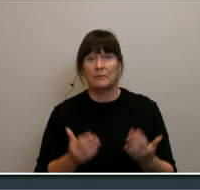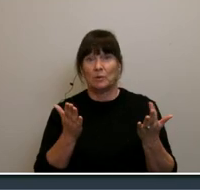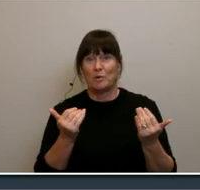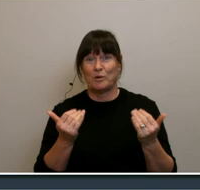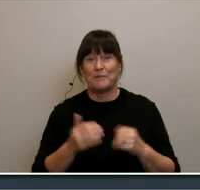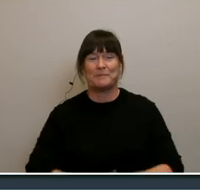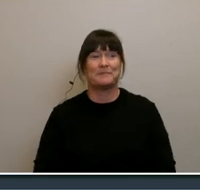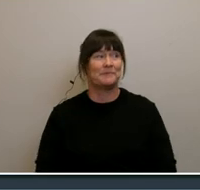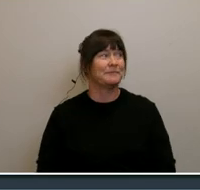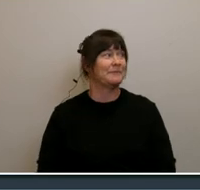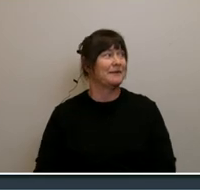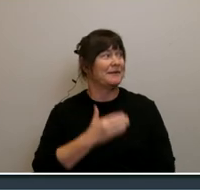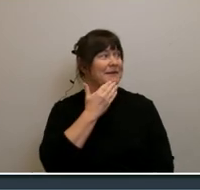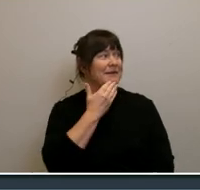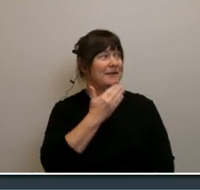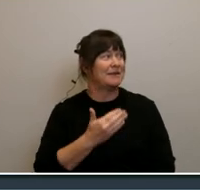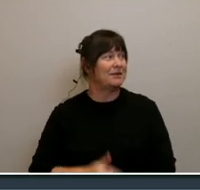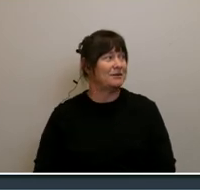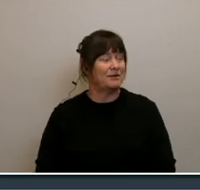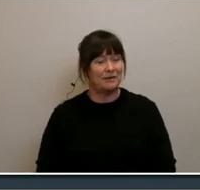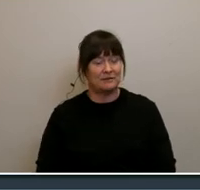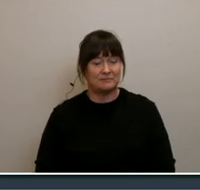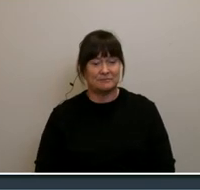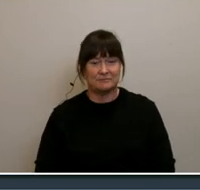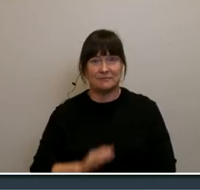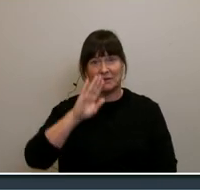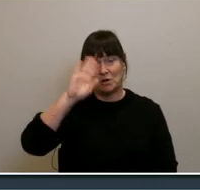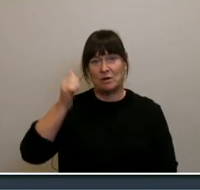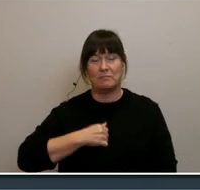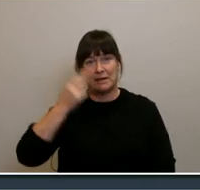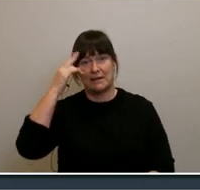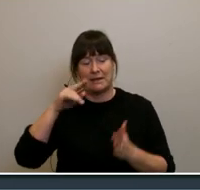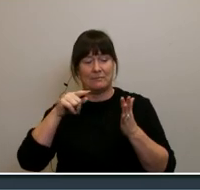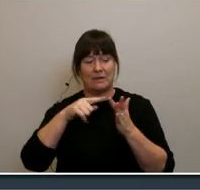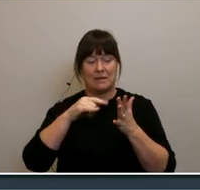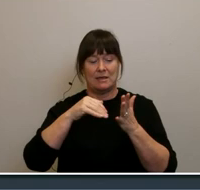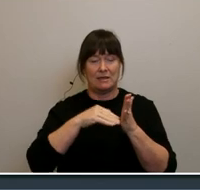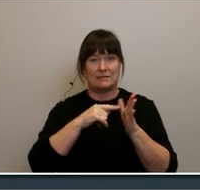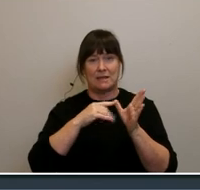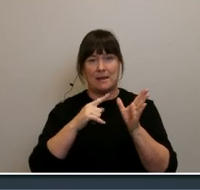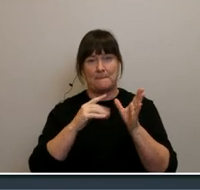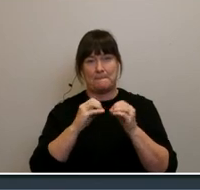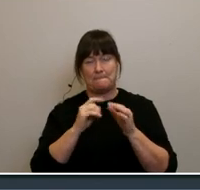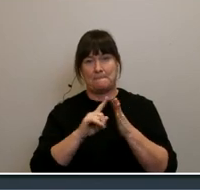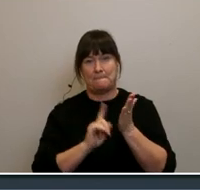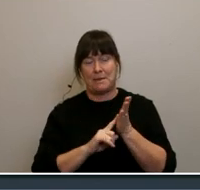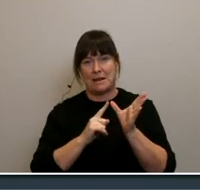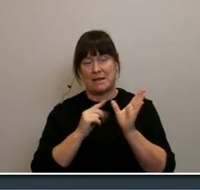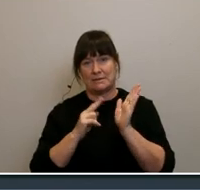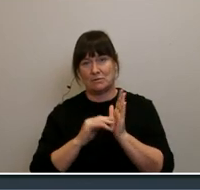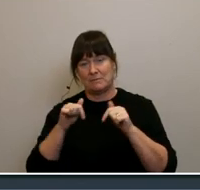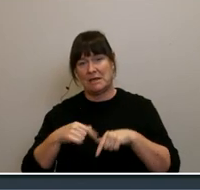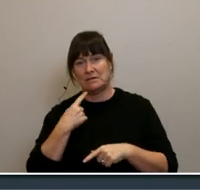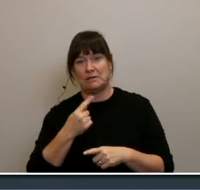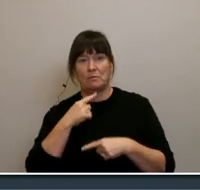Welcome, Isabella. Thank you. Kia ora, my name is Isabella Nichols and I'm here to tell you about my idea. My